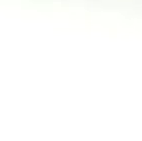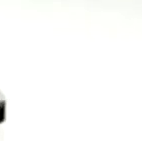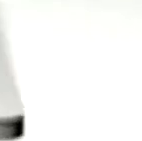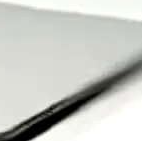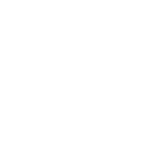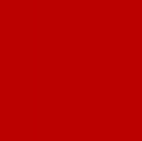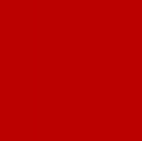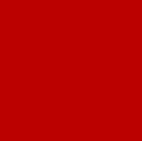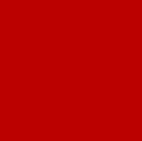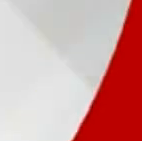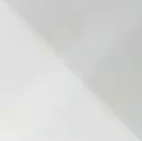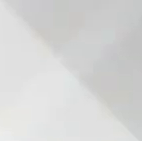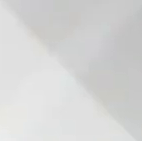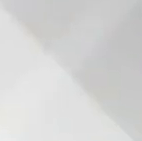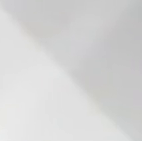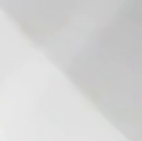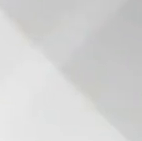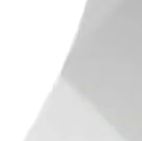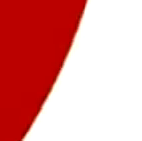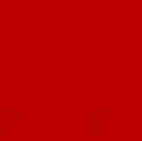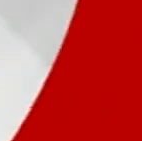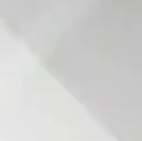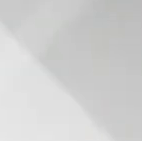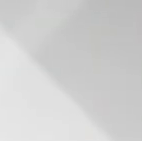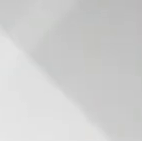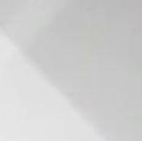news@kbc.co.ke or call